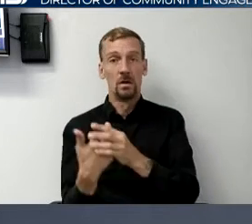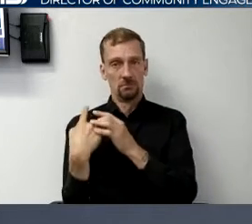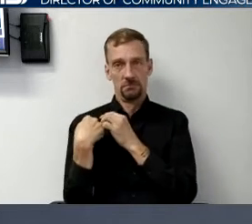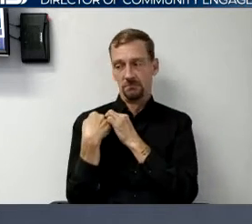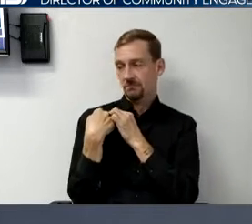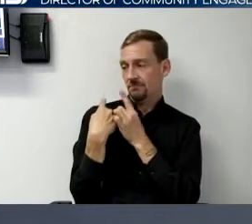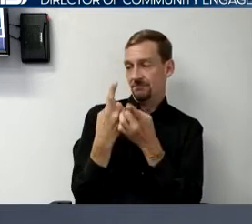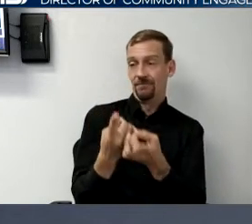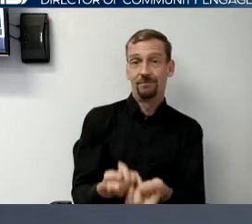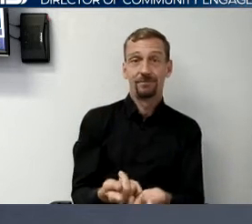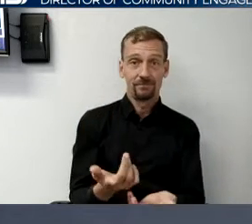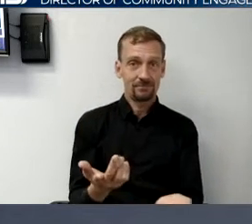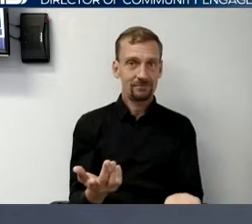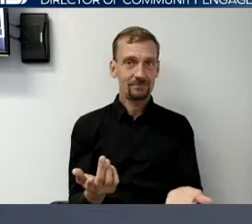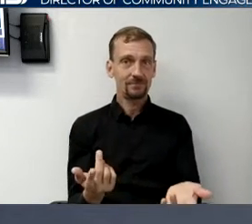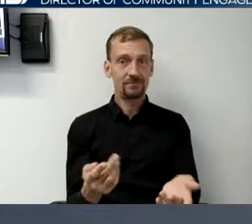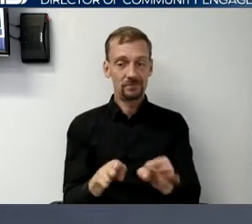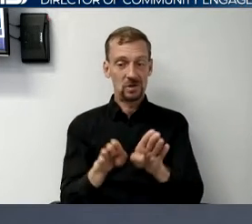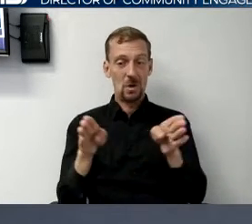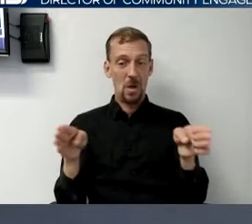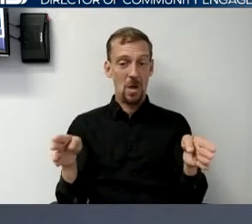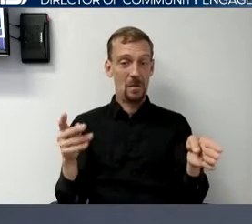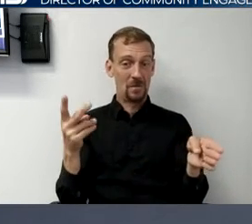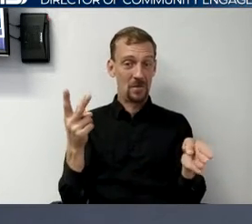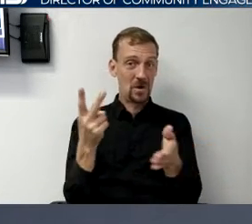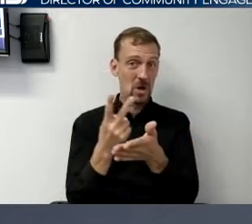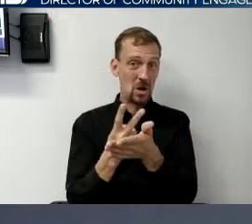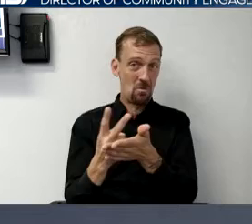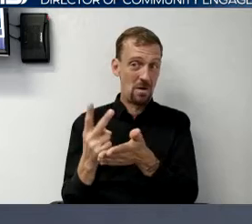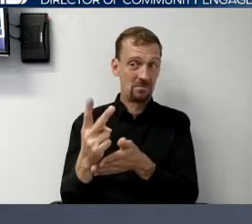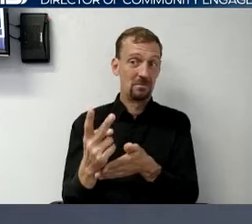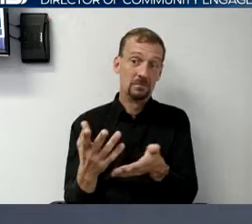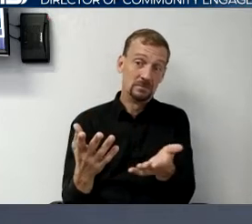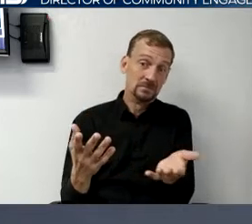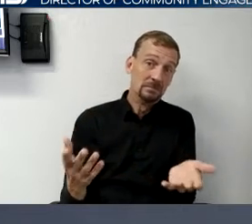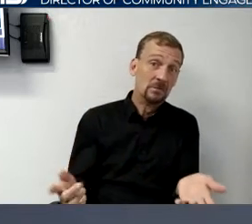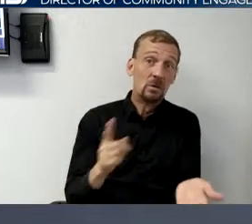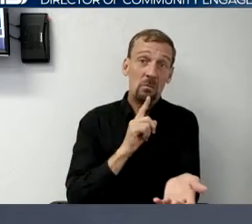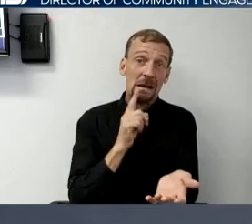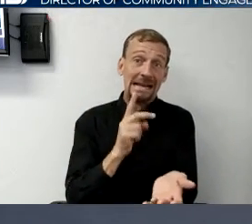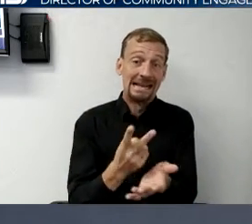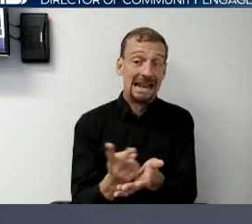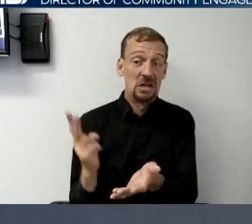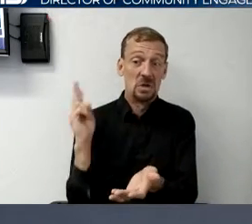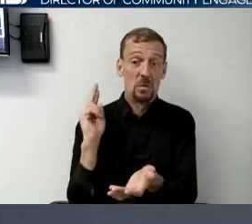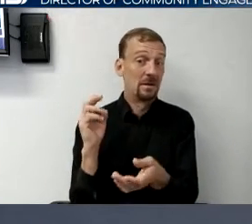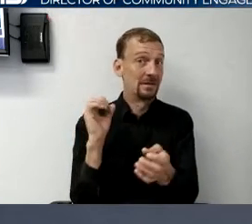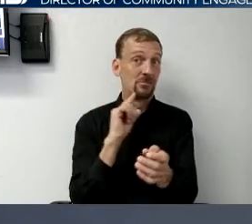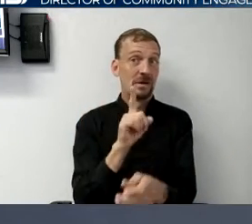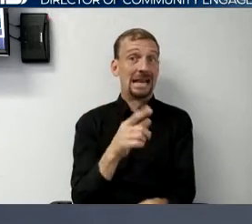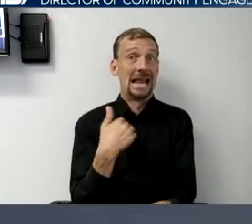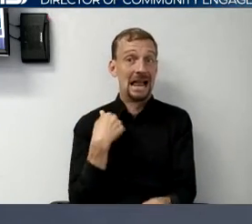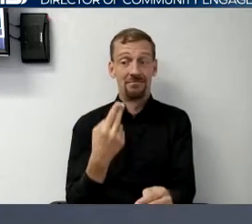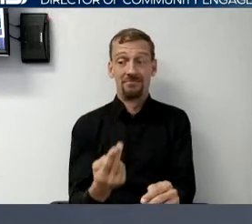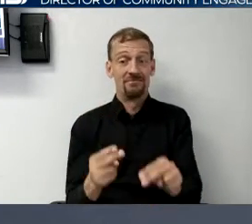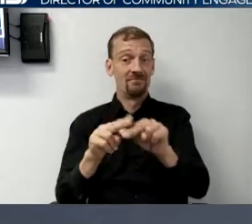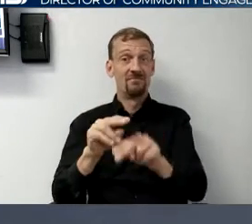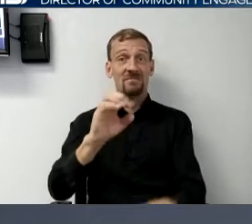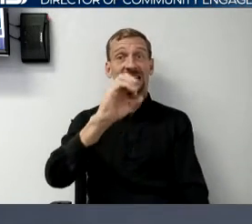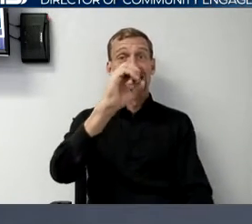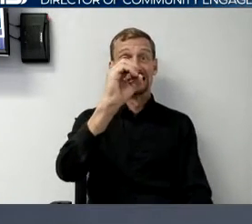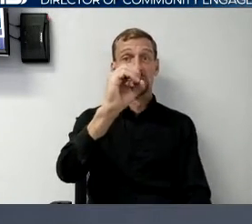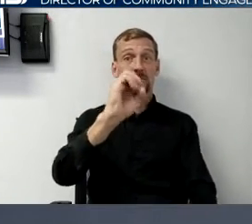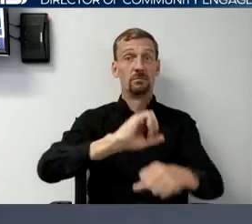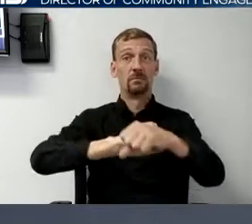far, we've been open for just a couple weeks, and we have had 0 COVID